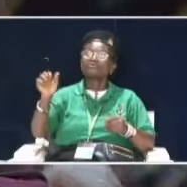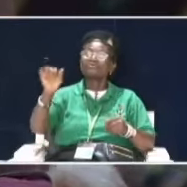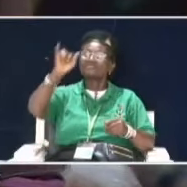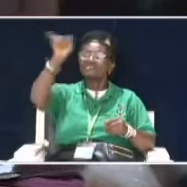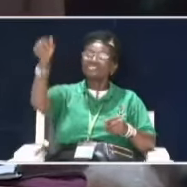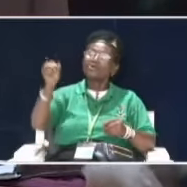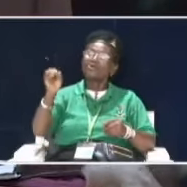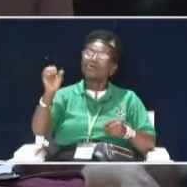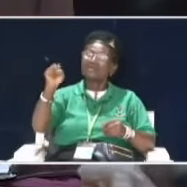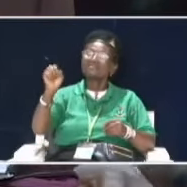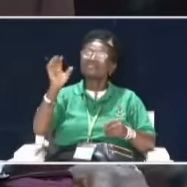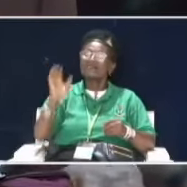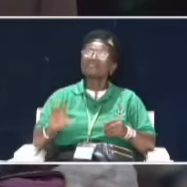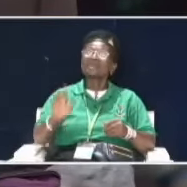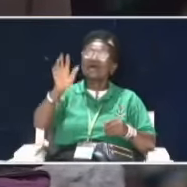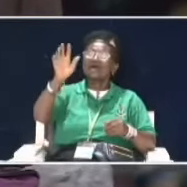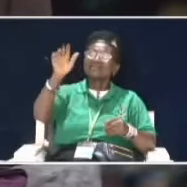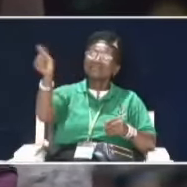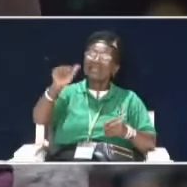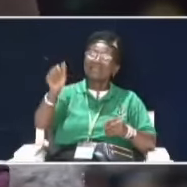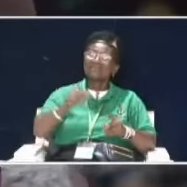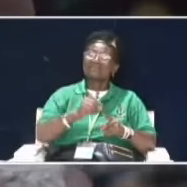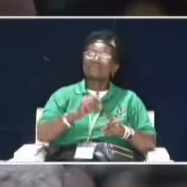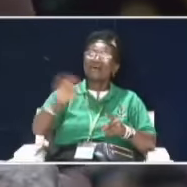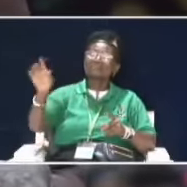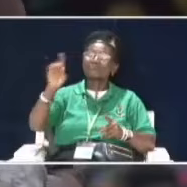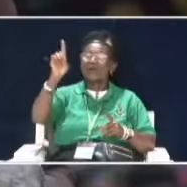Joshua chapter 10 from verse 1 to 11,